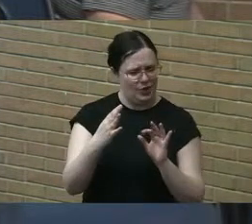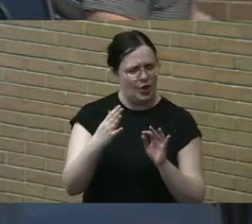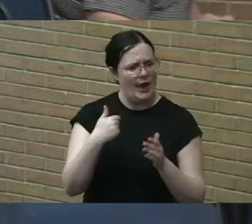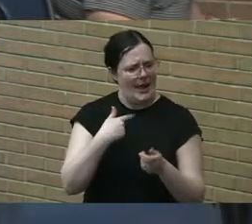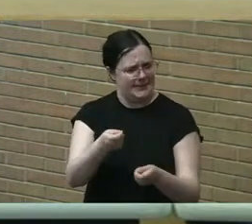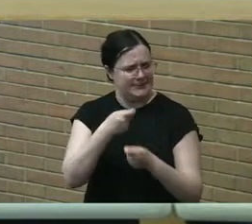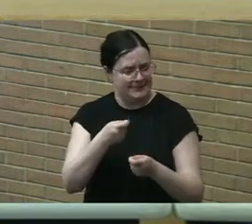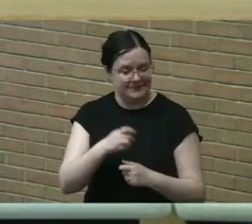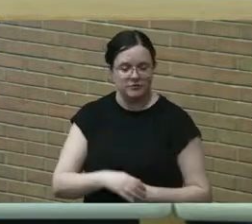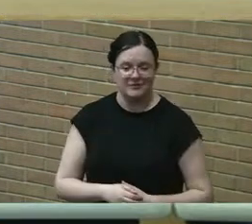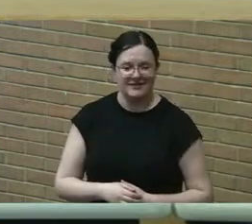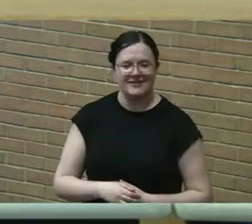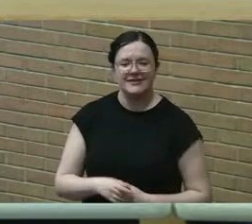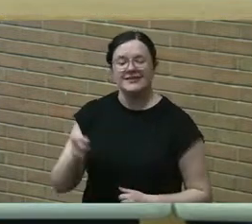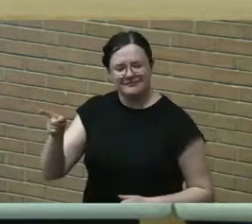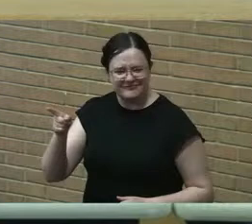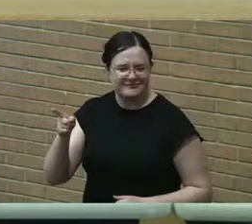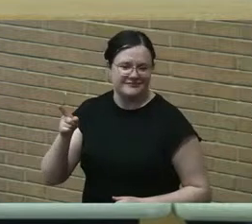be here tonight.